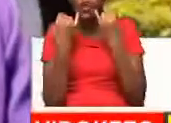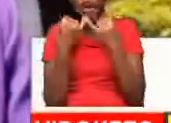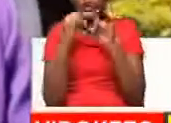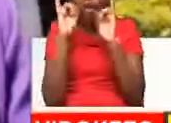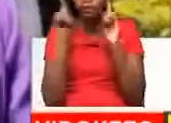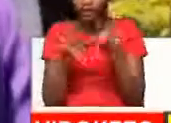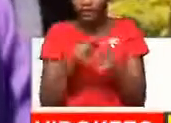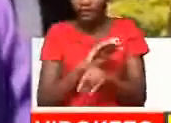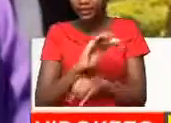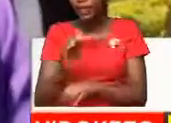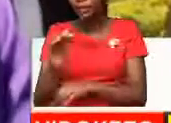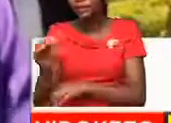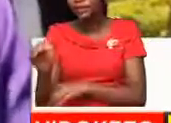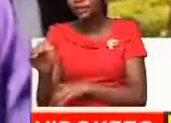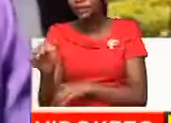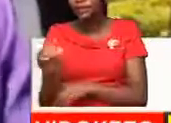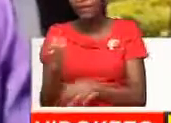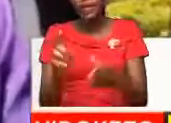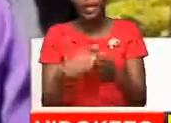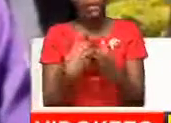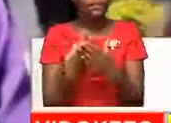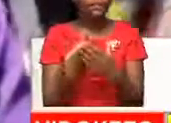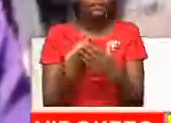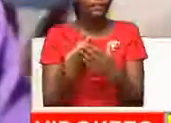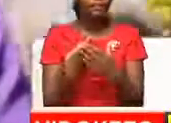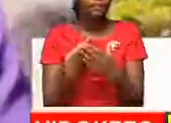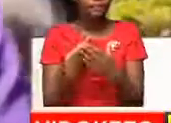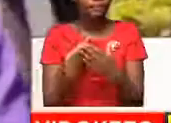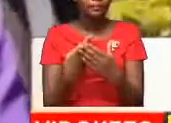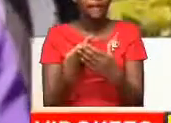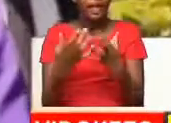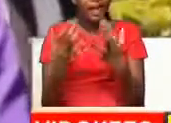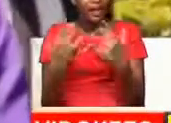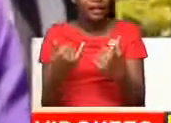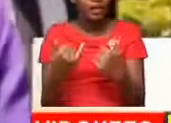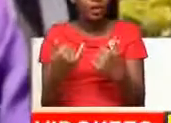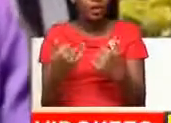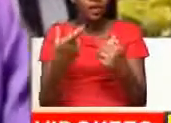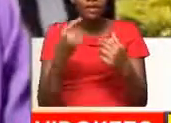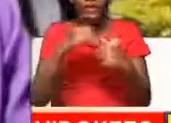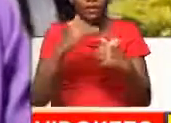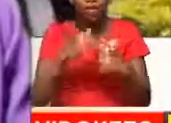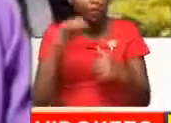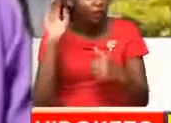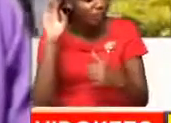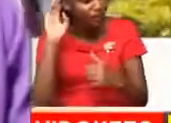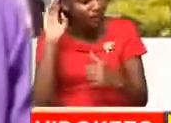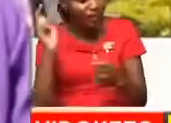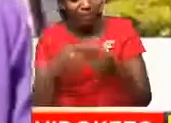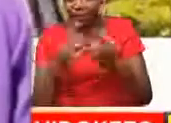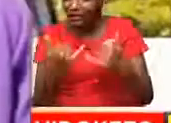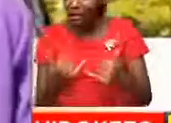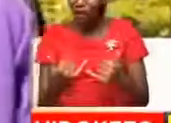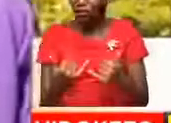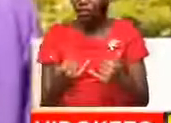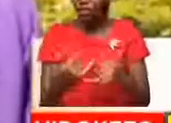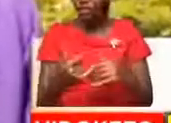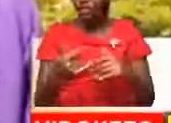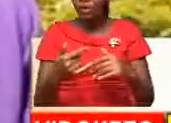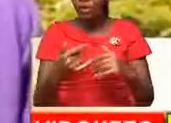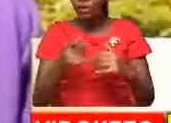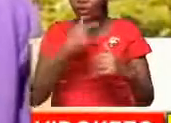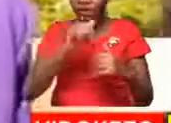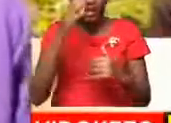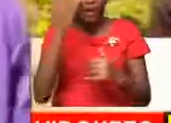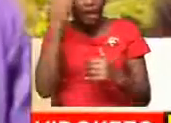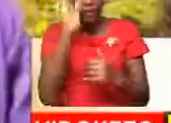this county, and they've been following up. But surprisingly, what we have just